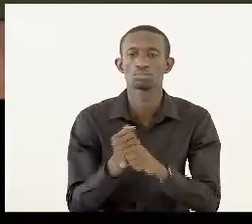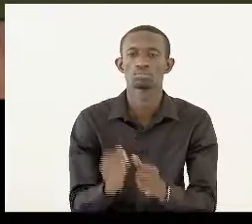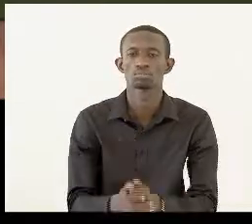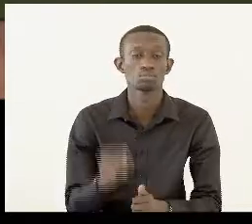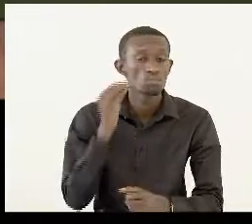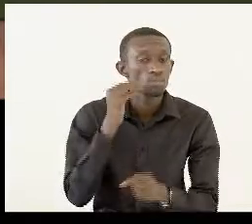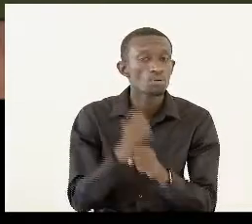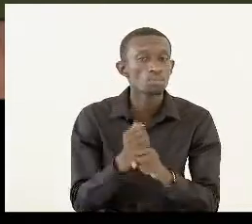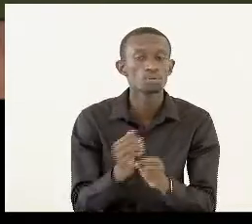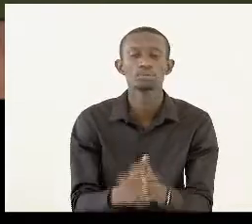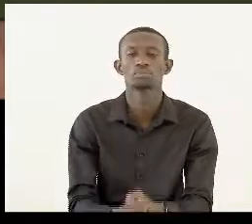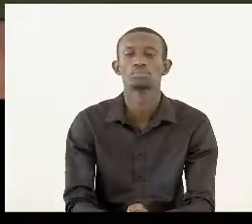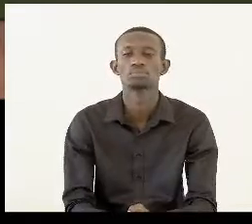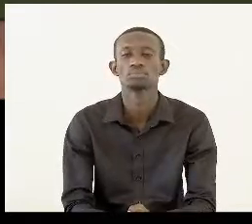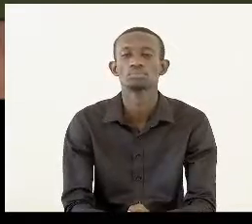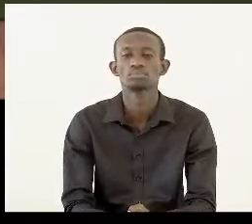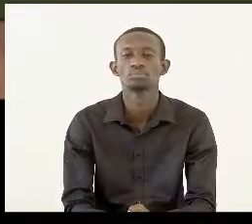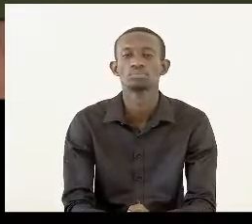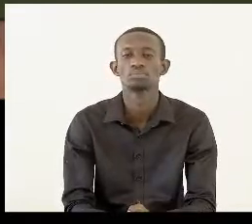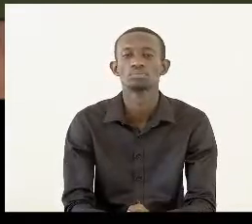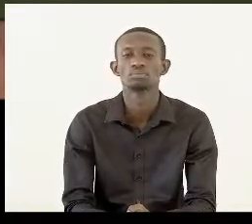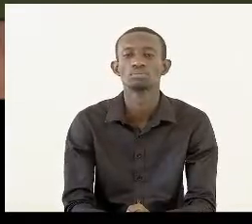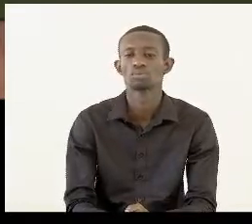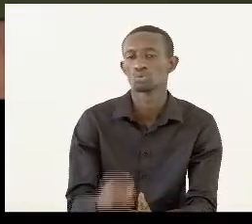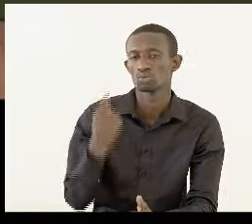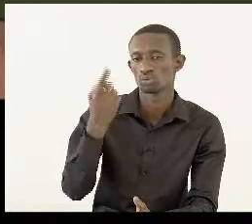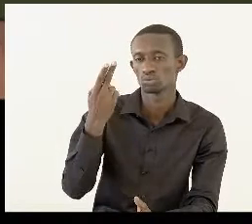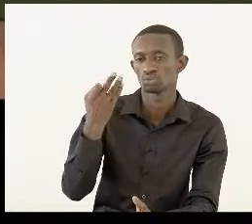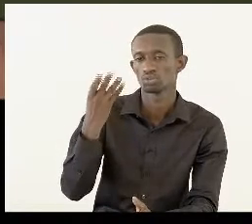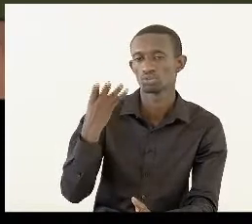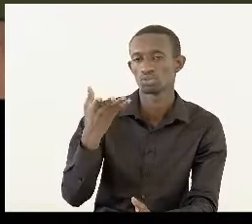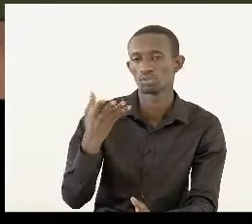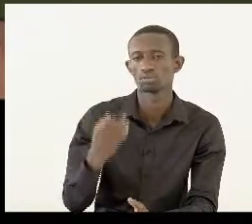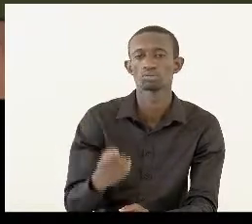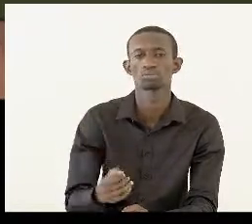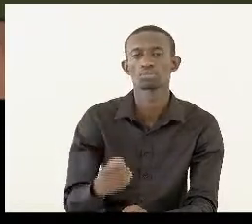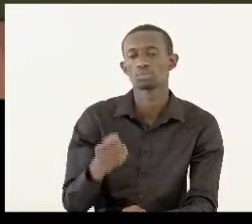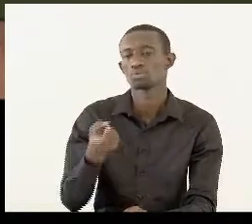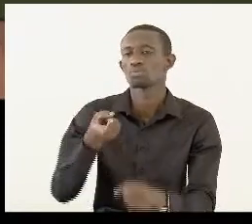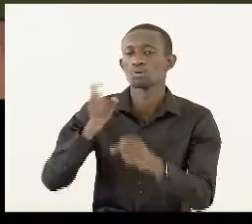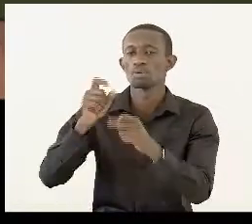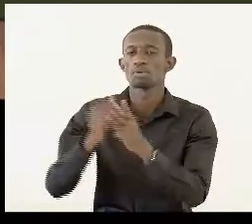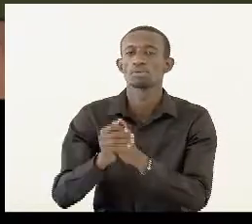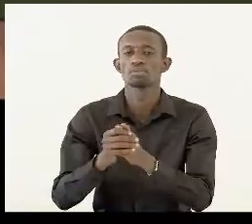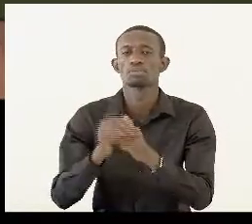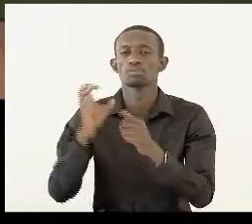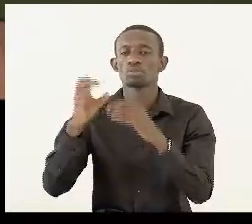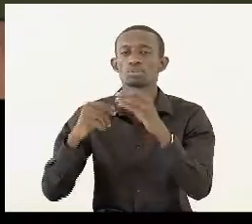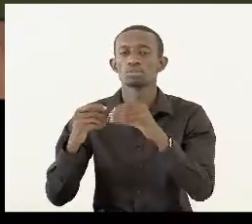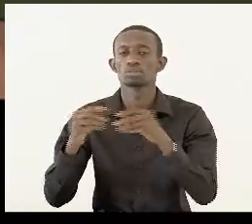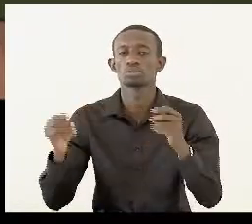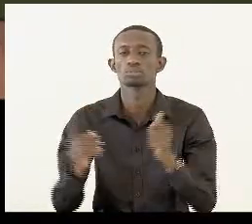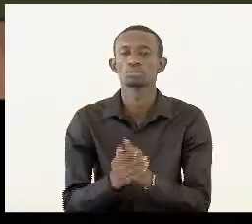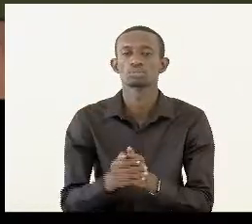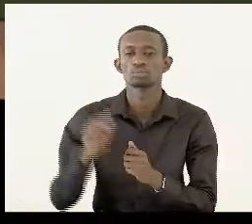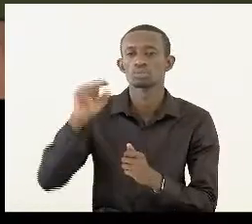you have. We have 1, 2, 3, 4 equations to complete. Sodium hydroxide reacting with